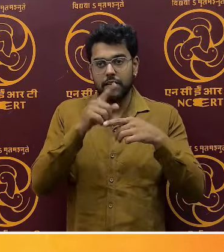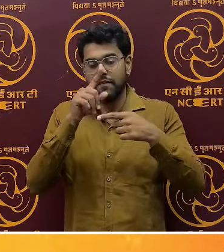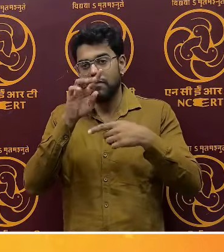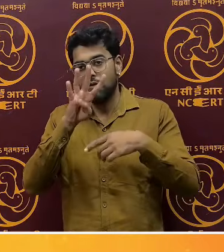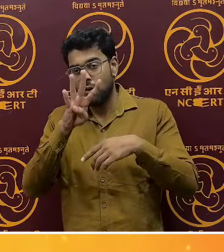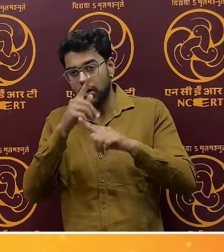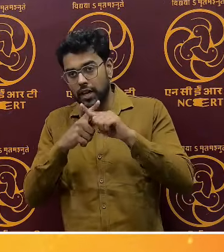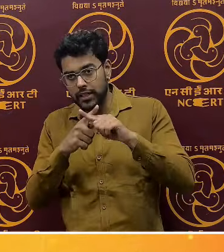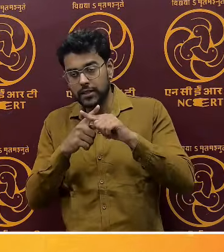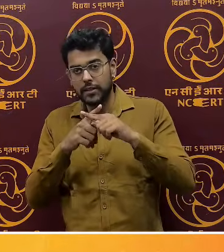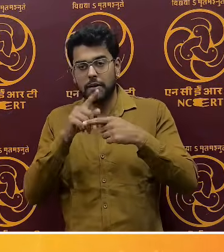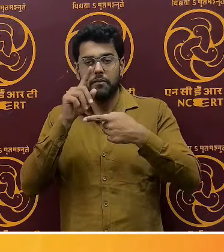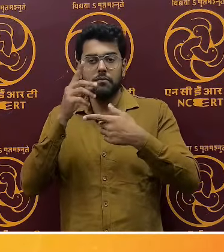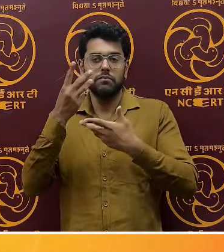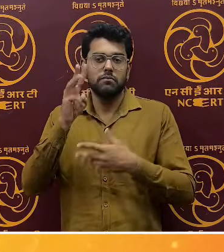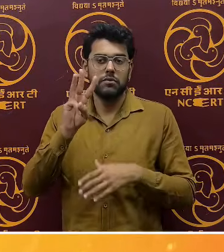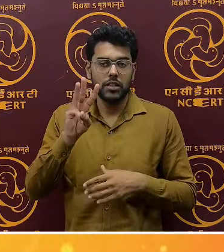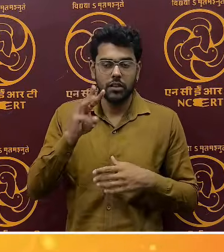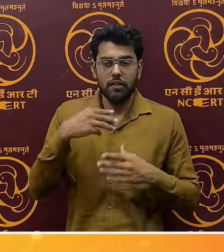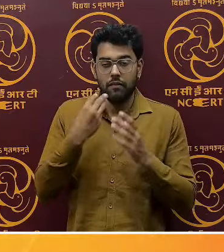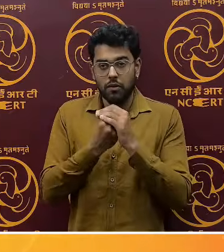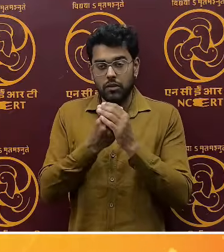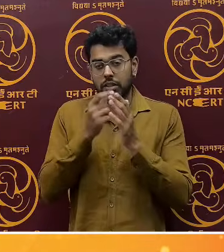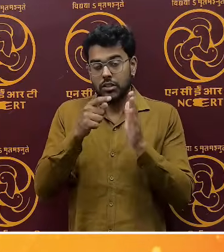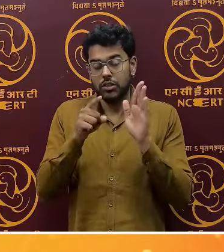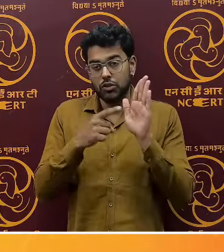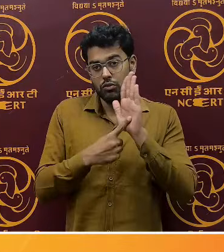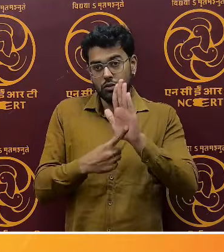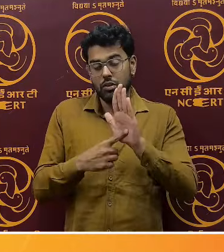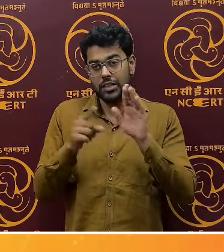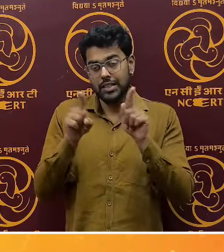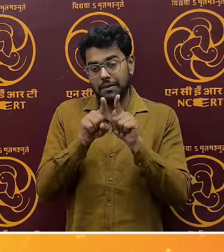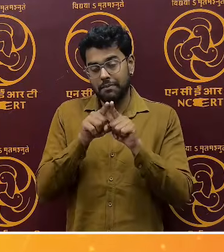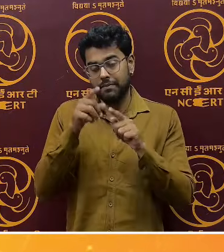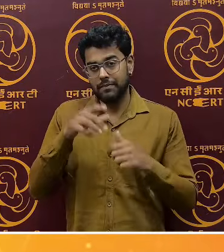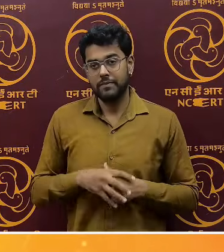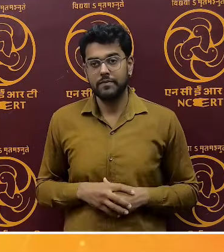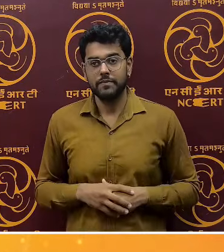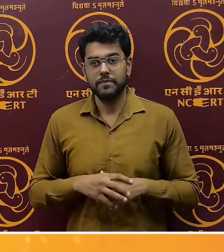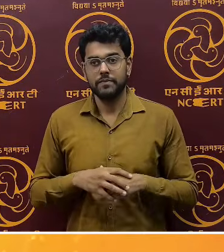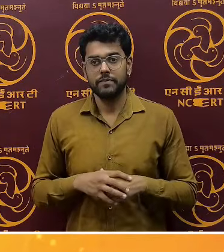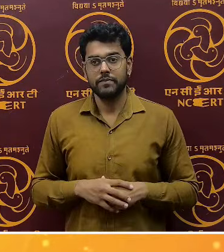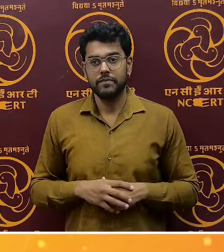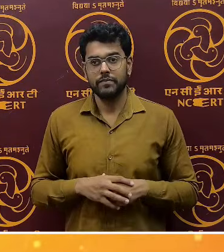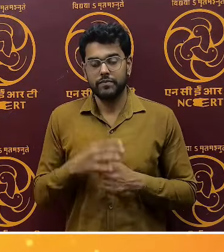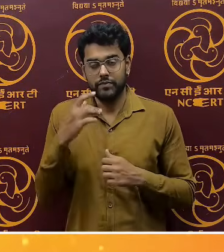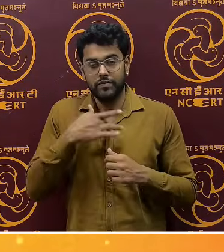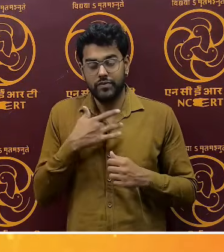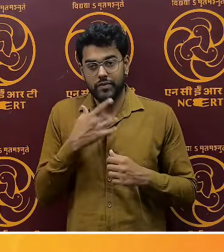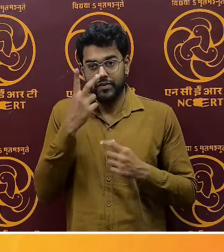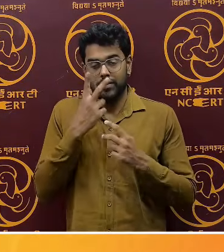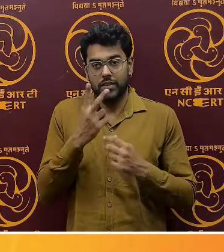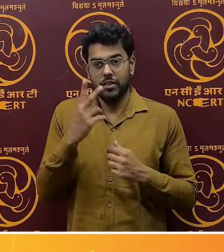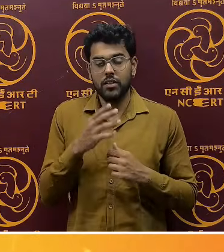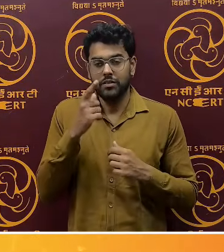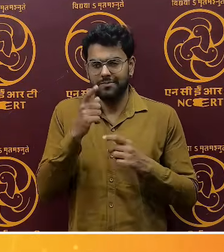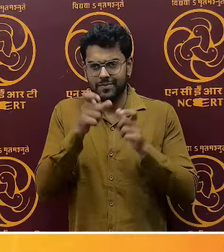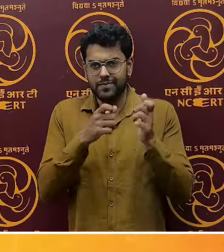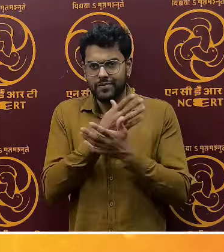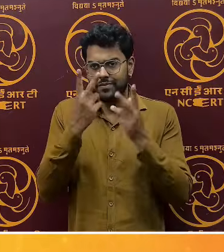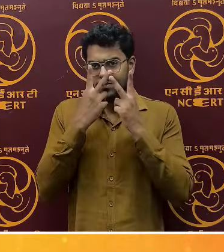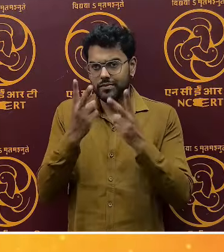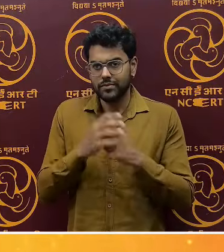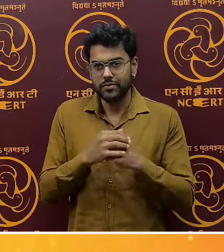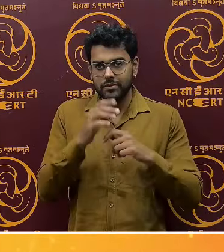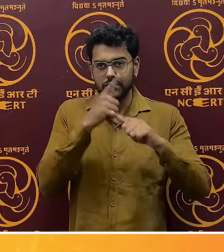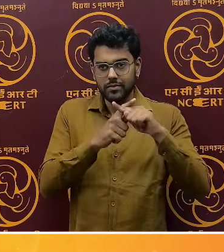3. We will try to represent through these this visualization. You can see x square